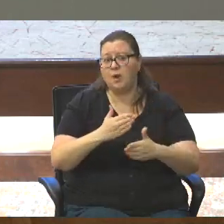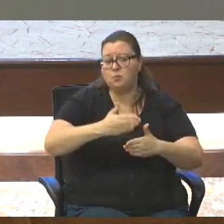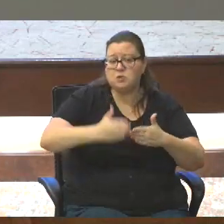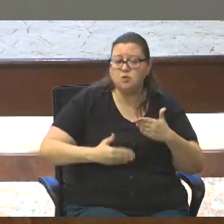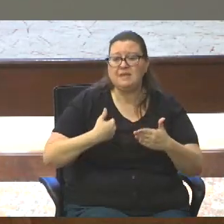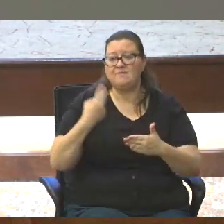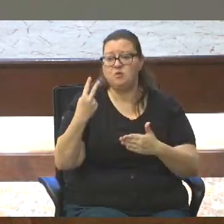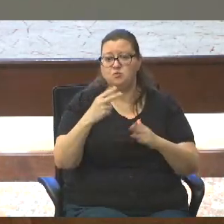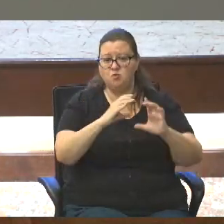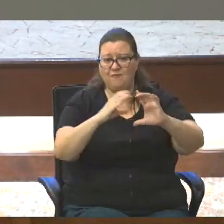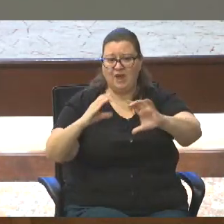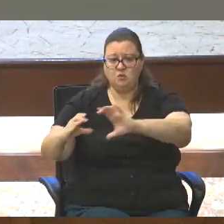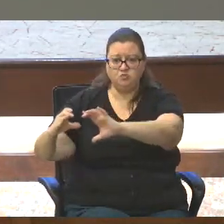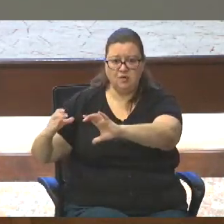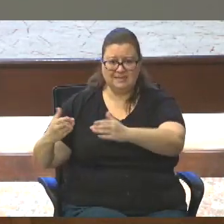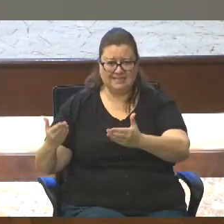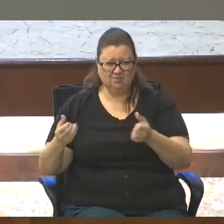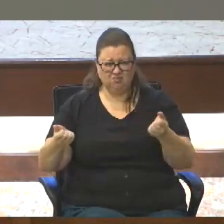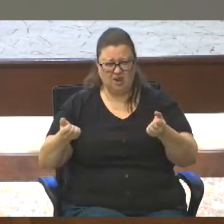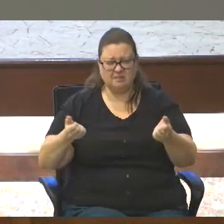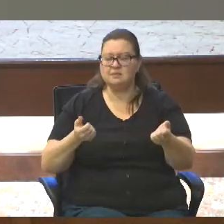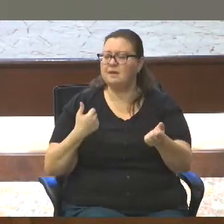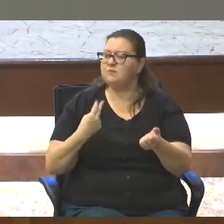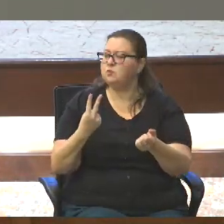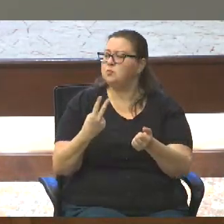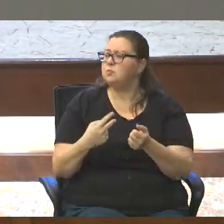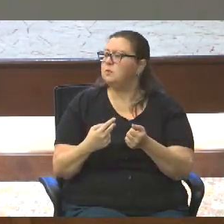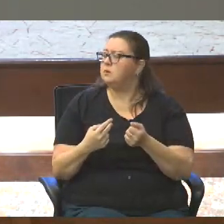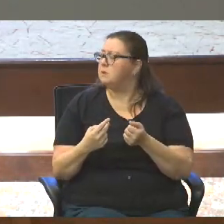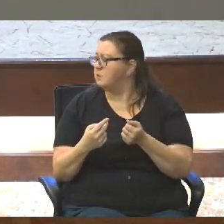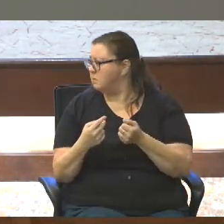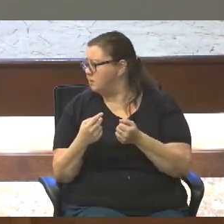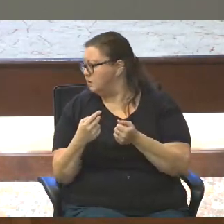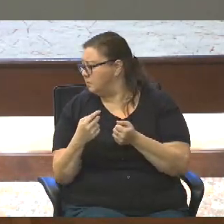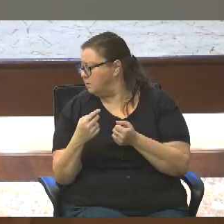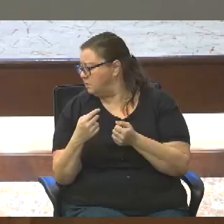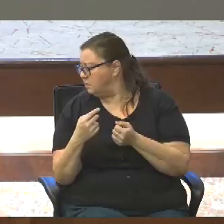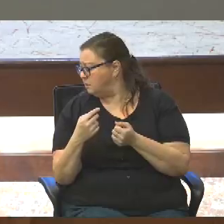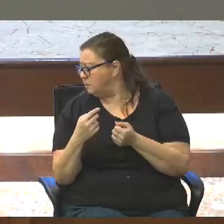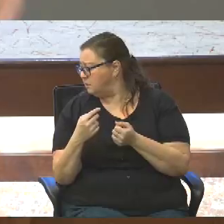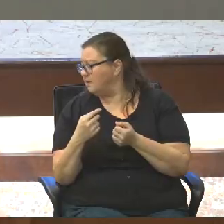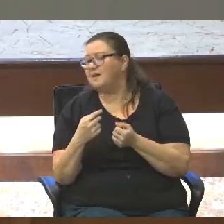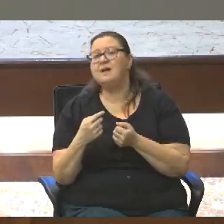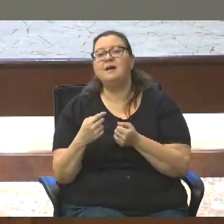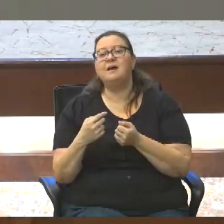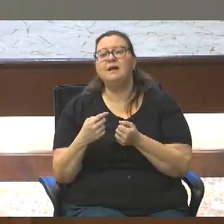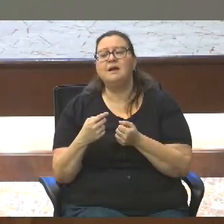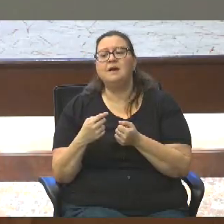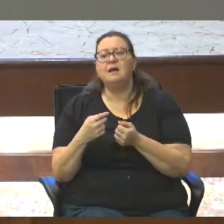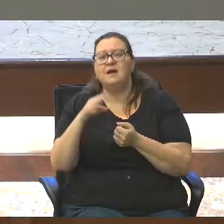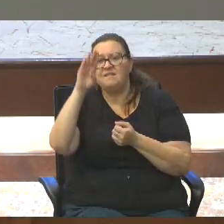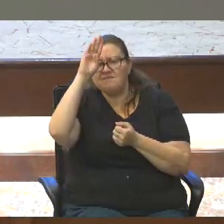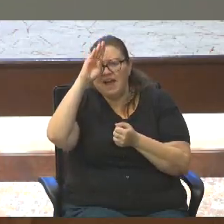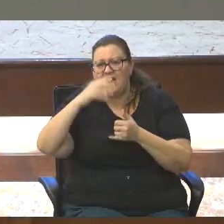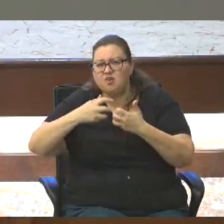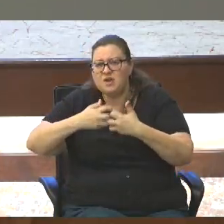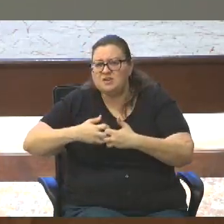fire trucks here. We are having the grand ribbon cutting on the engine out in your district,